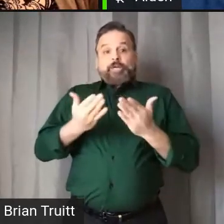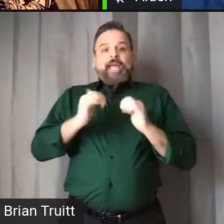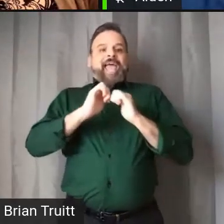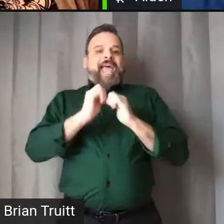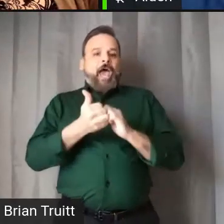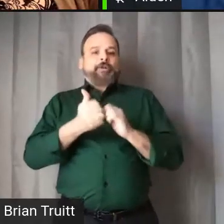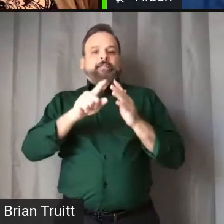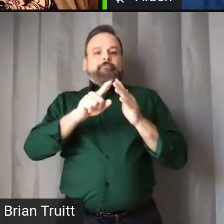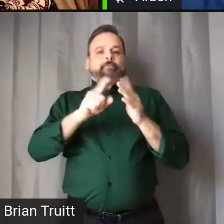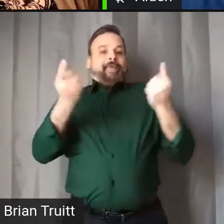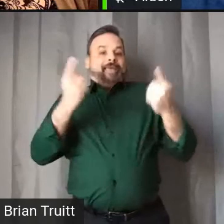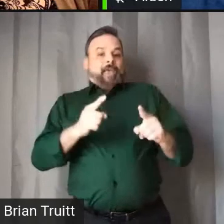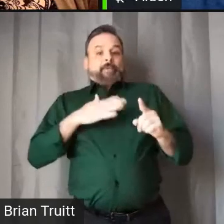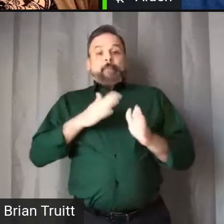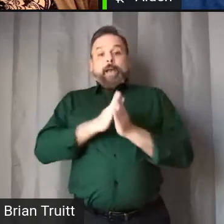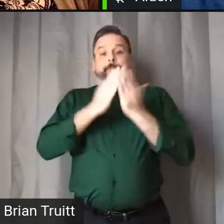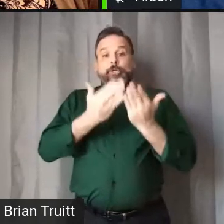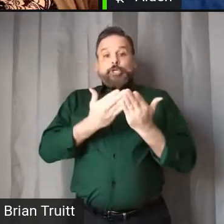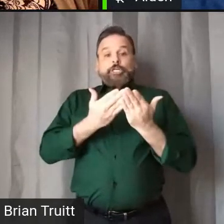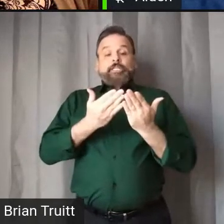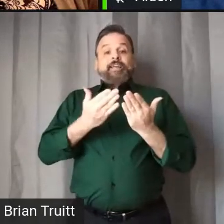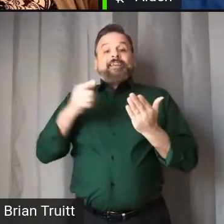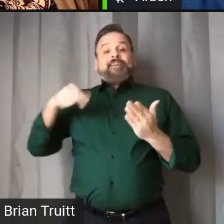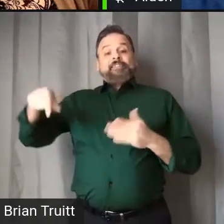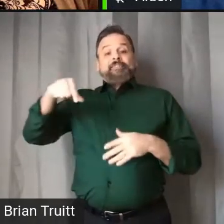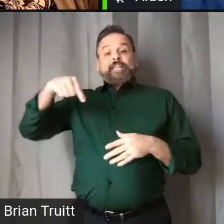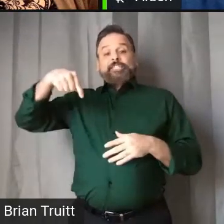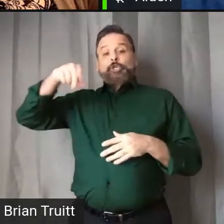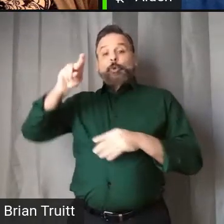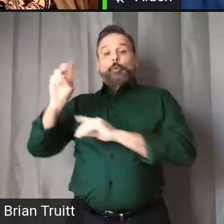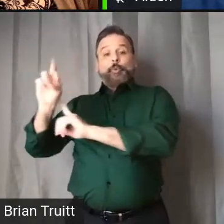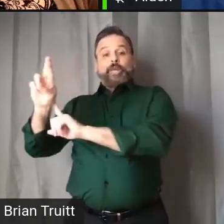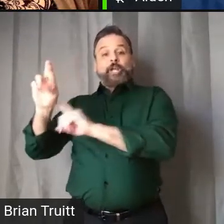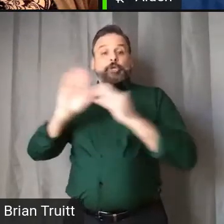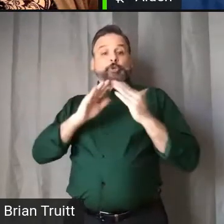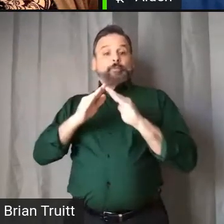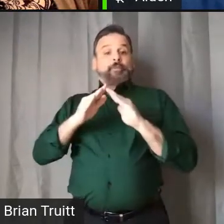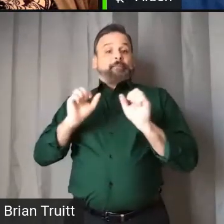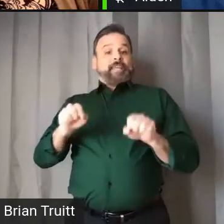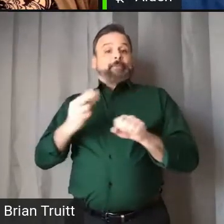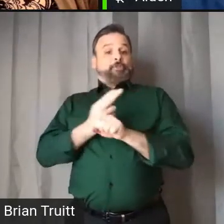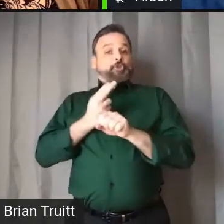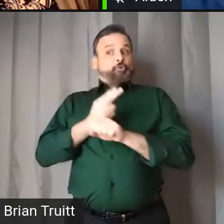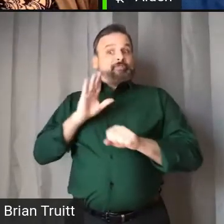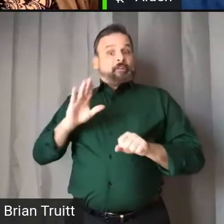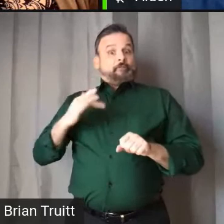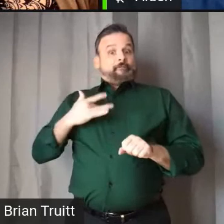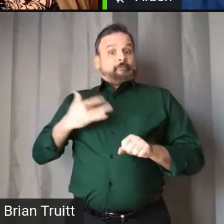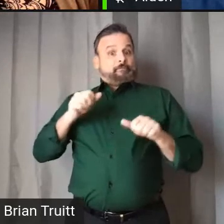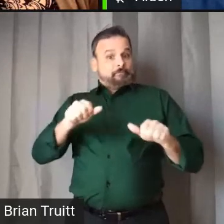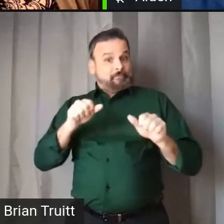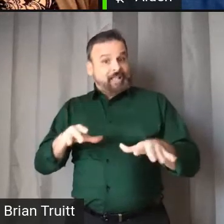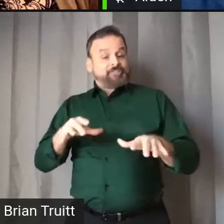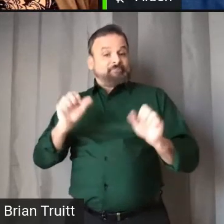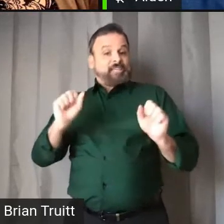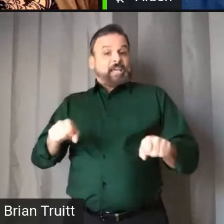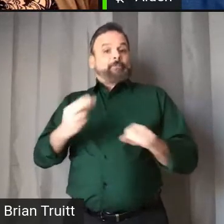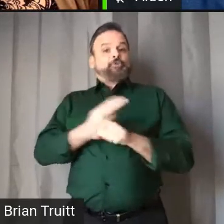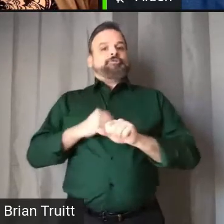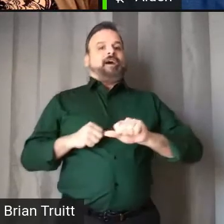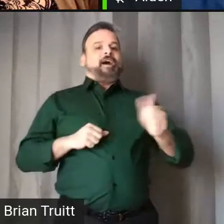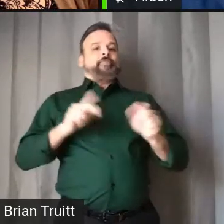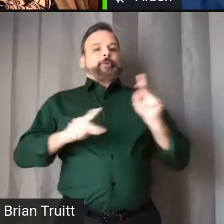Red is this queer community sort of being able to use their own sense of magic and being able to use other